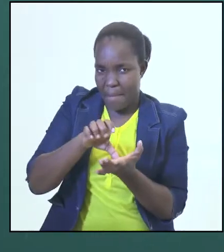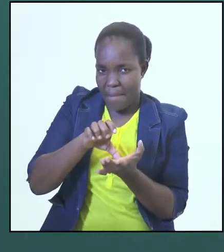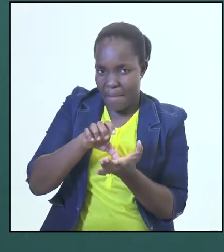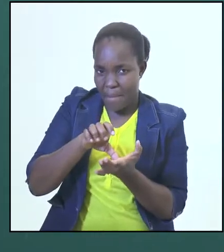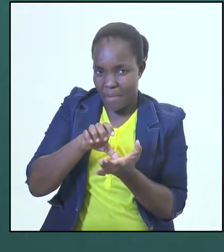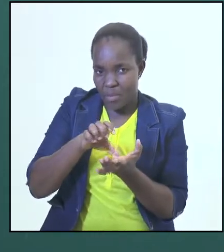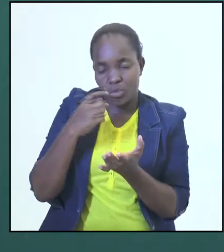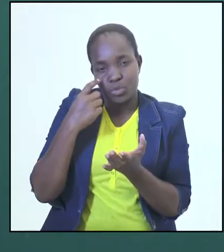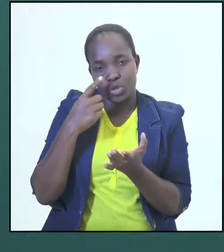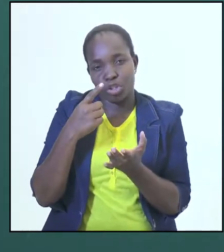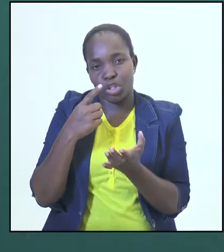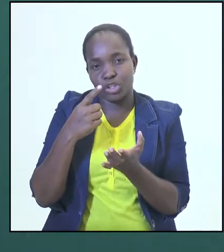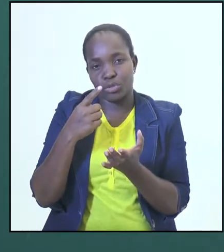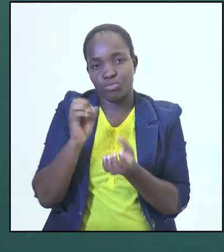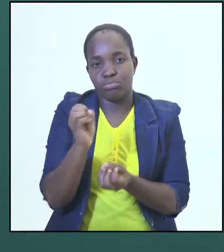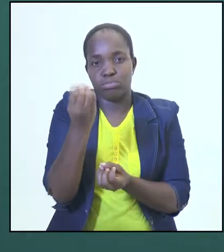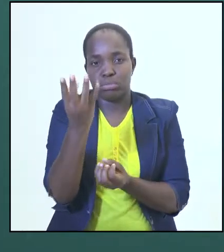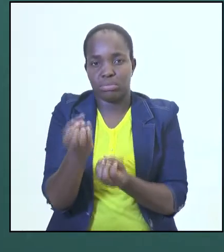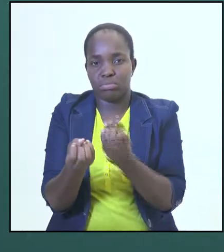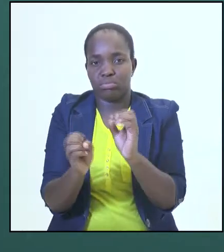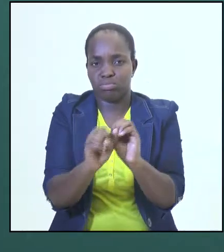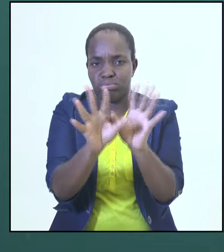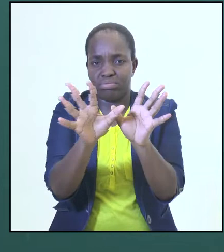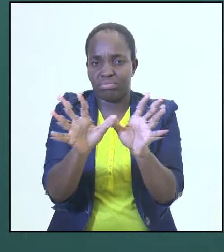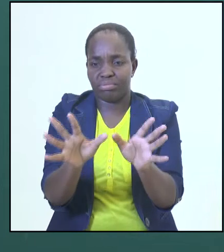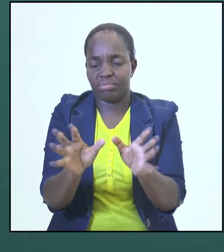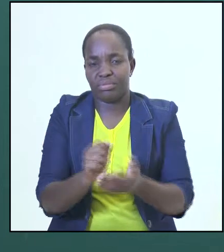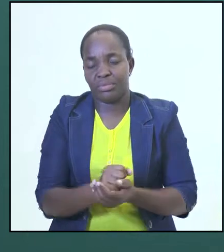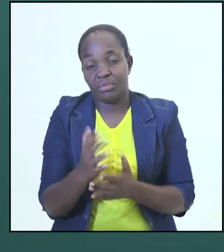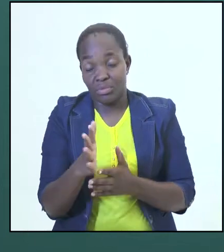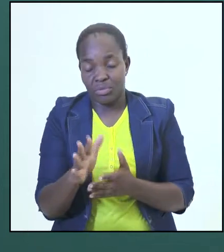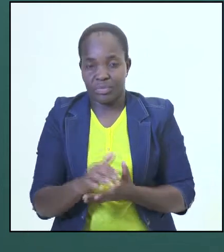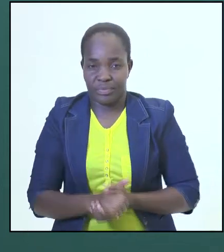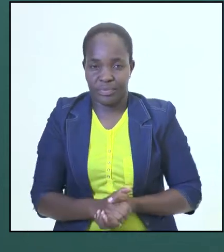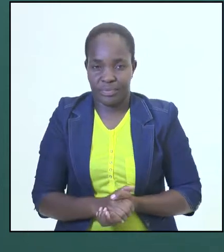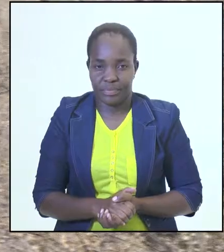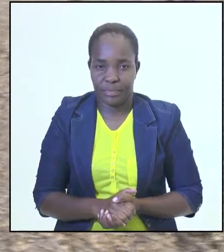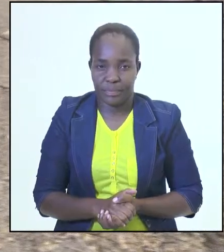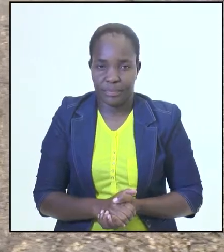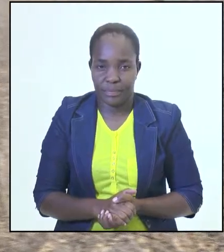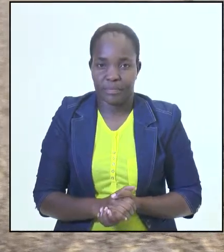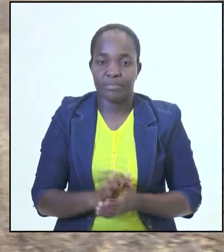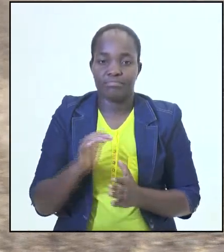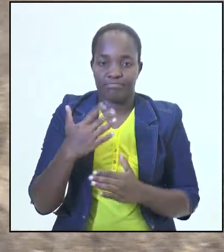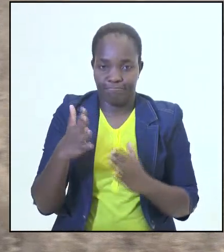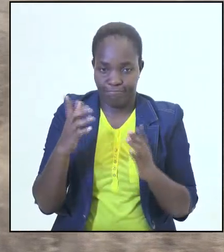effects of irrigation on land. I'll join you again later.